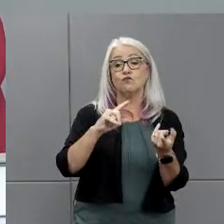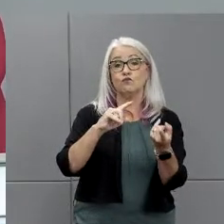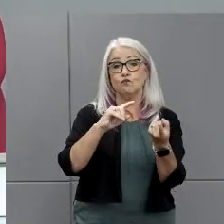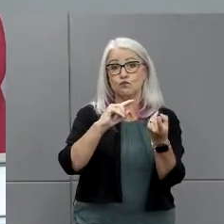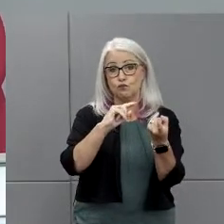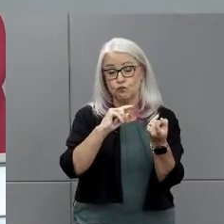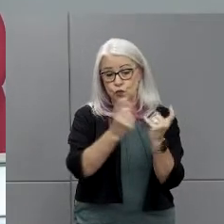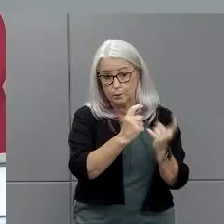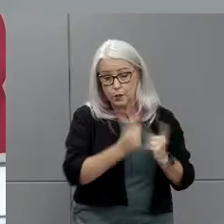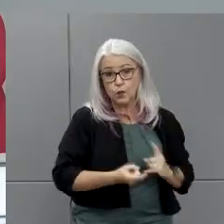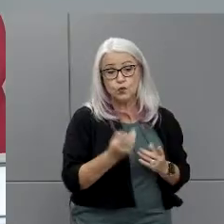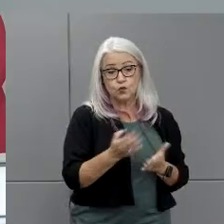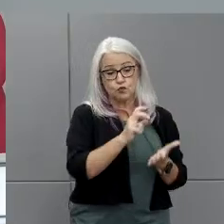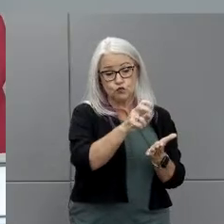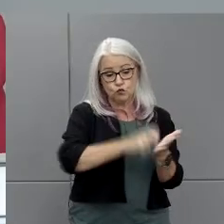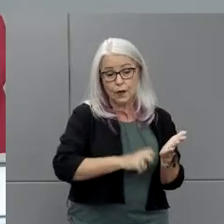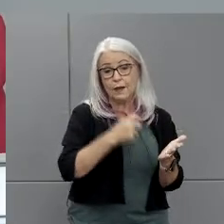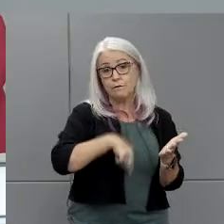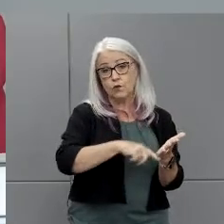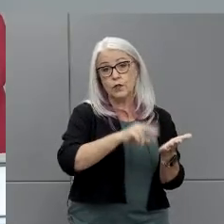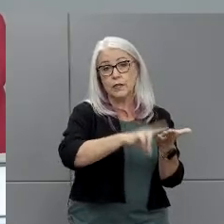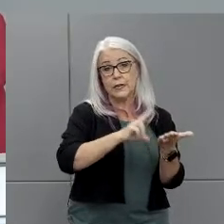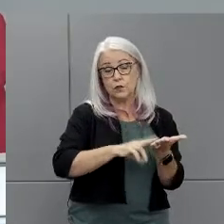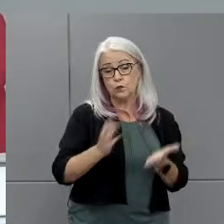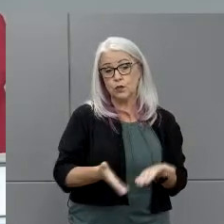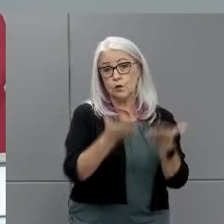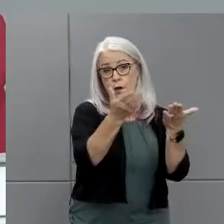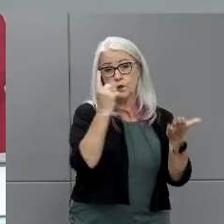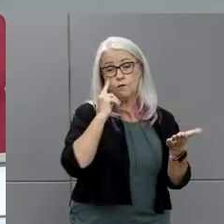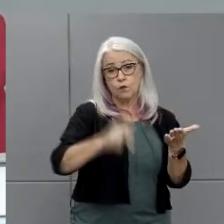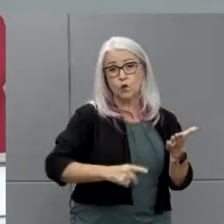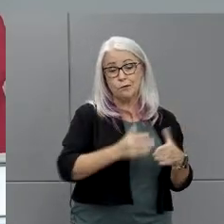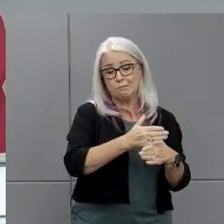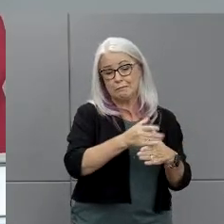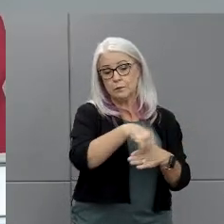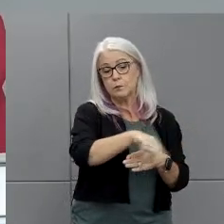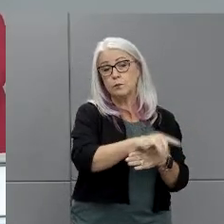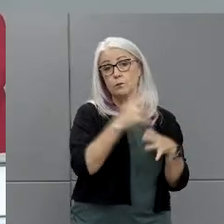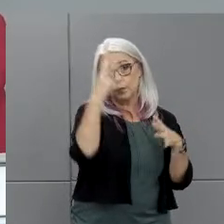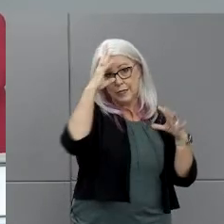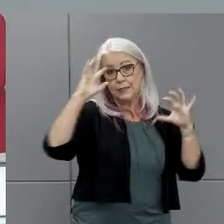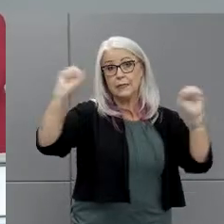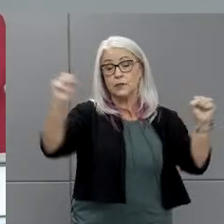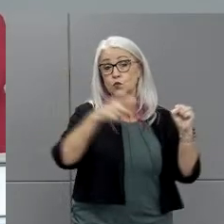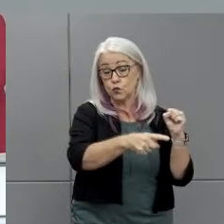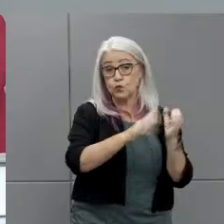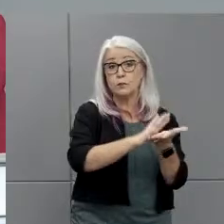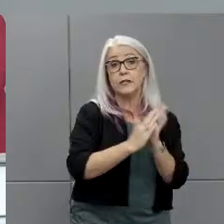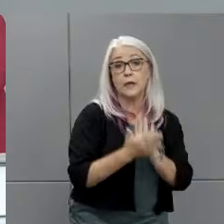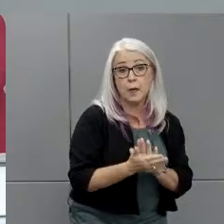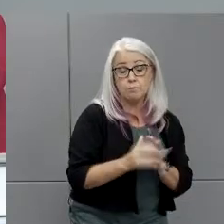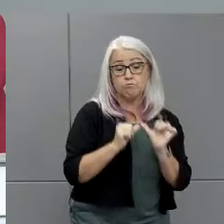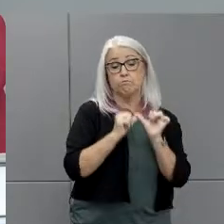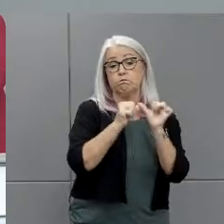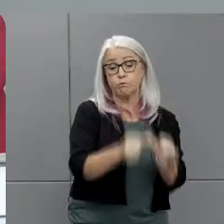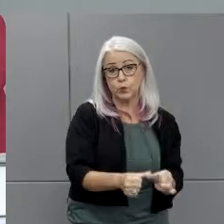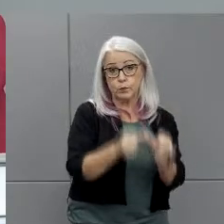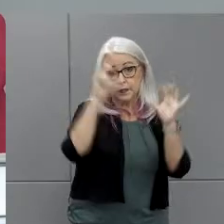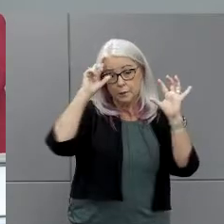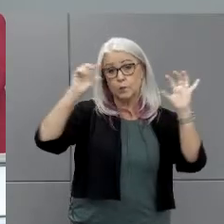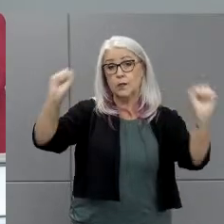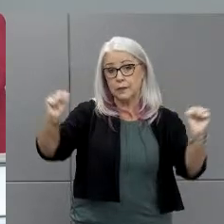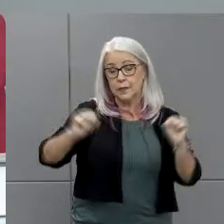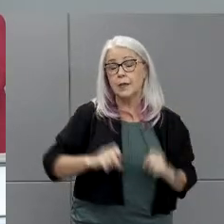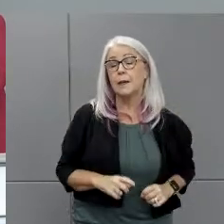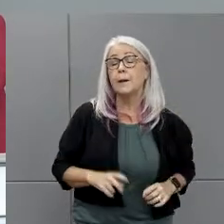contract that we're going to offer to the intern president to become the permanent president. But before